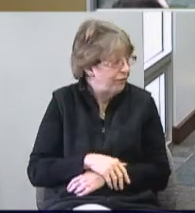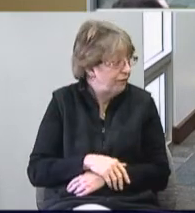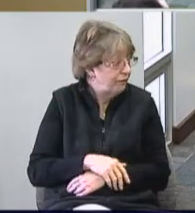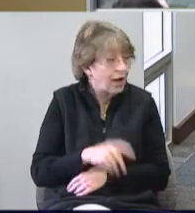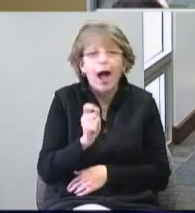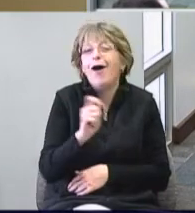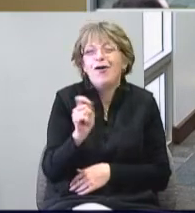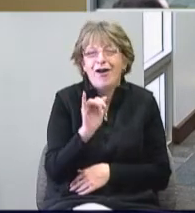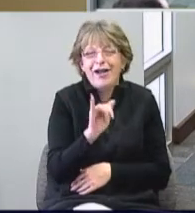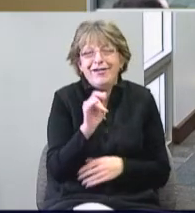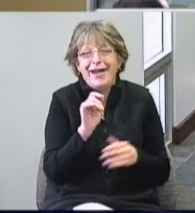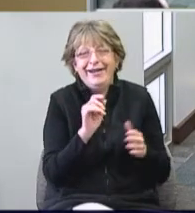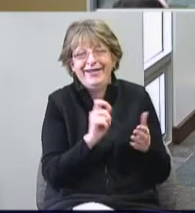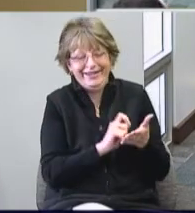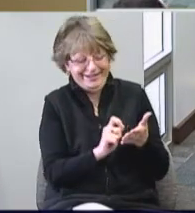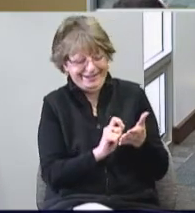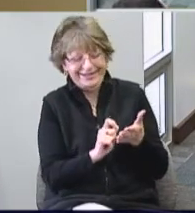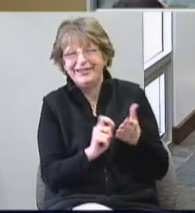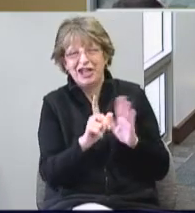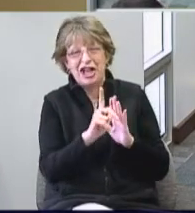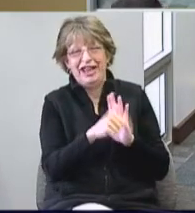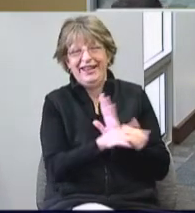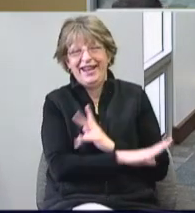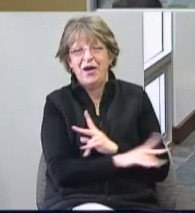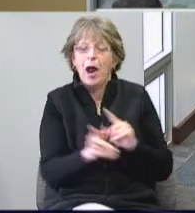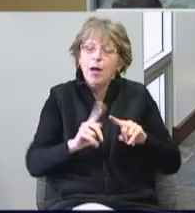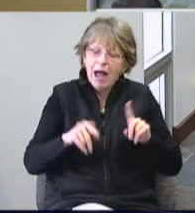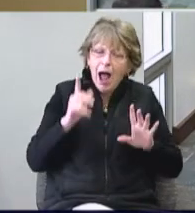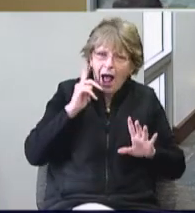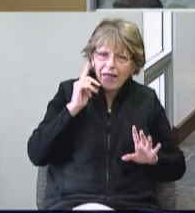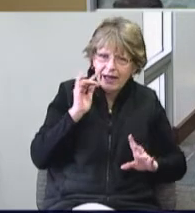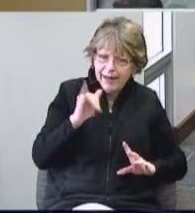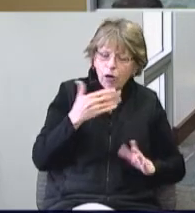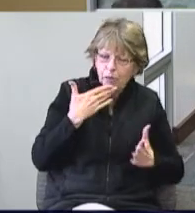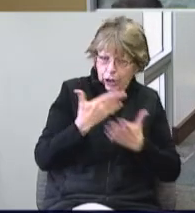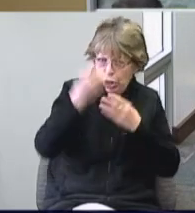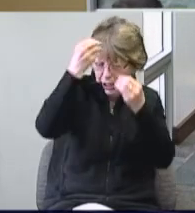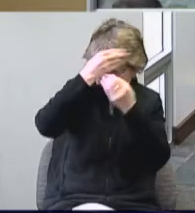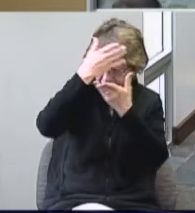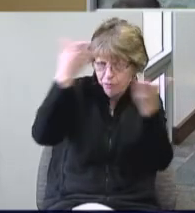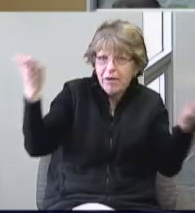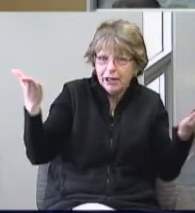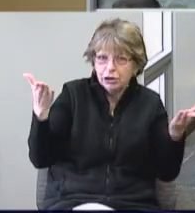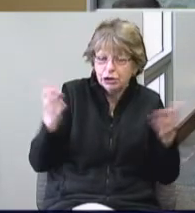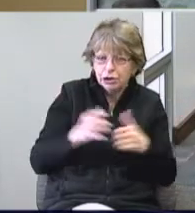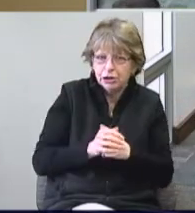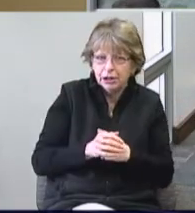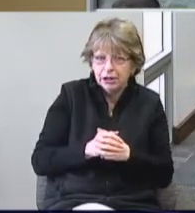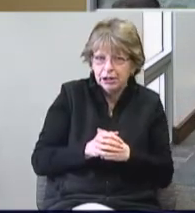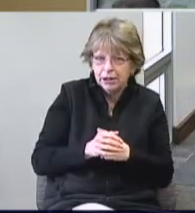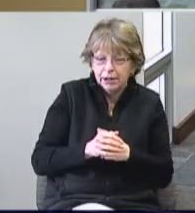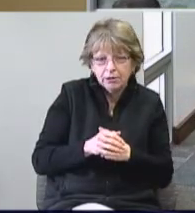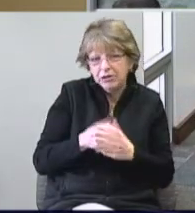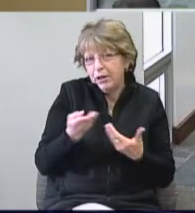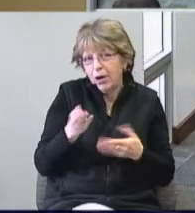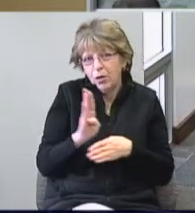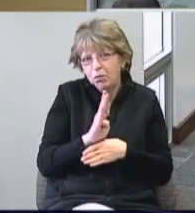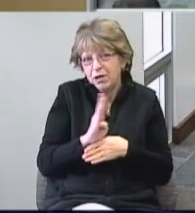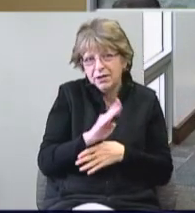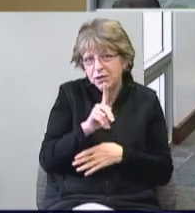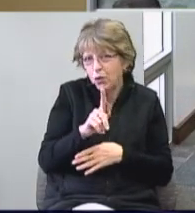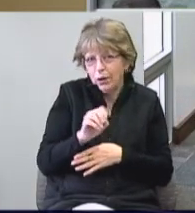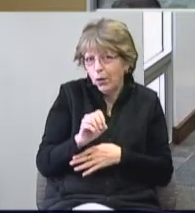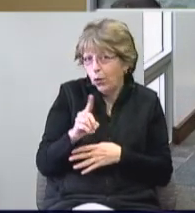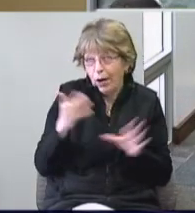later. But I think that would be something good to put out there because, Yeah, it's Yeah. a lot of questions. well, Business 101, Business 102, 103, Yeah. so.